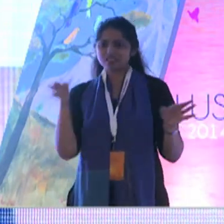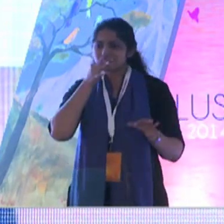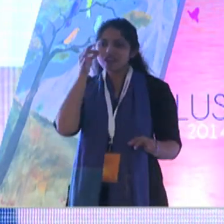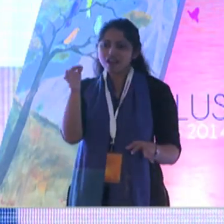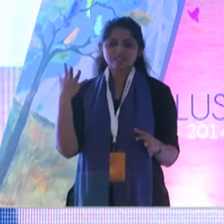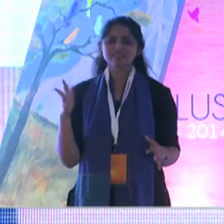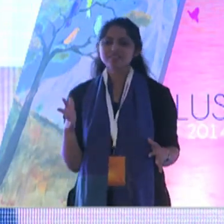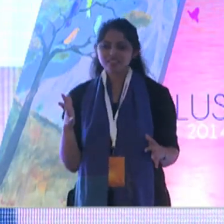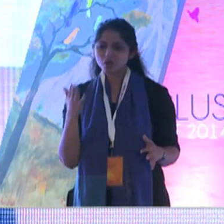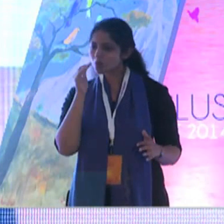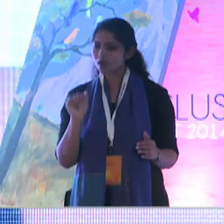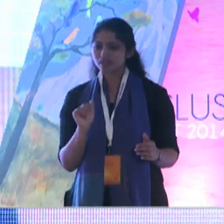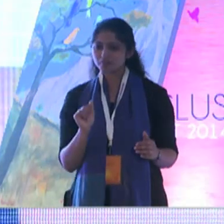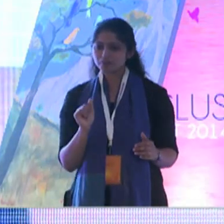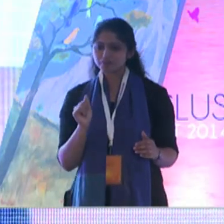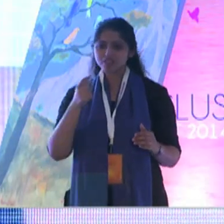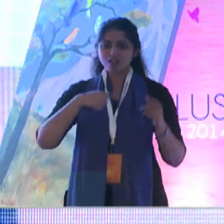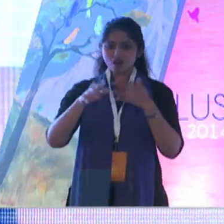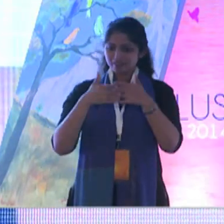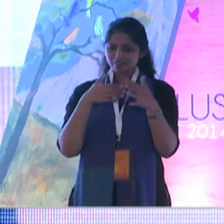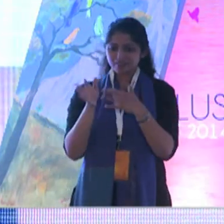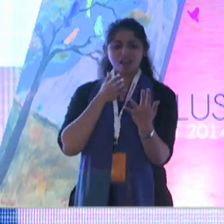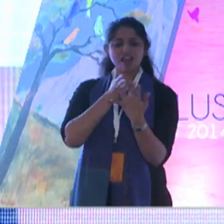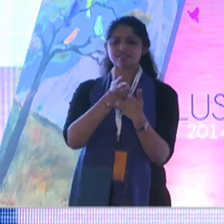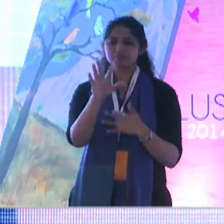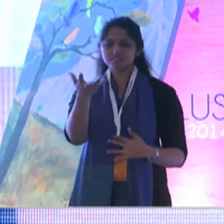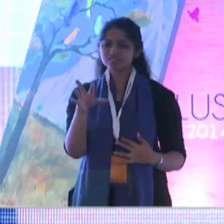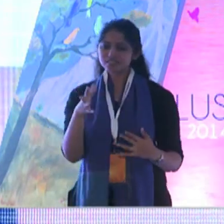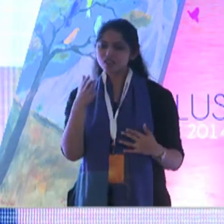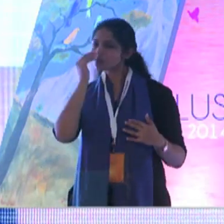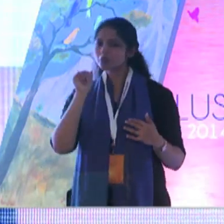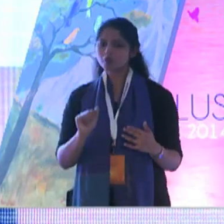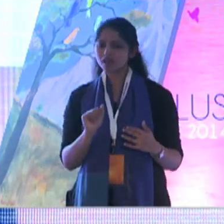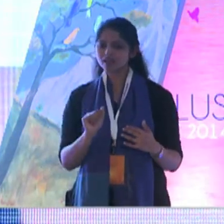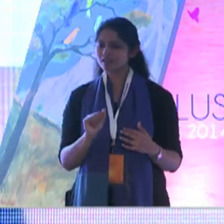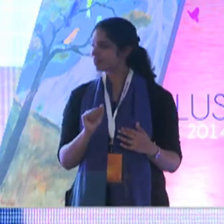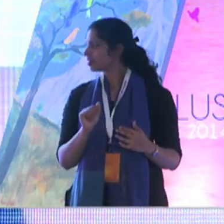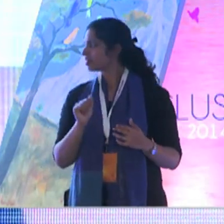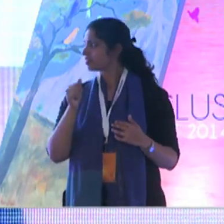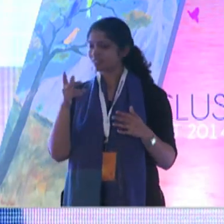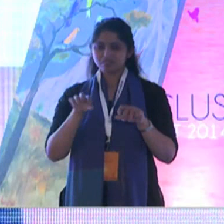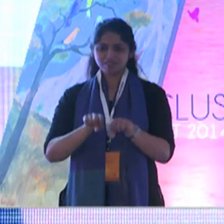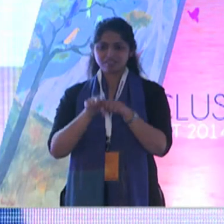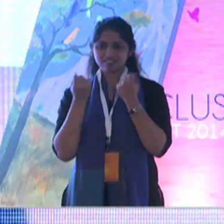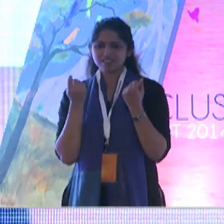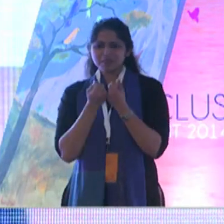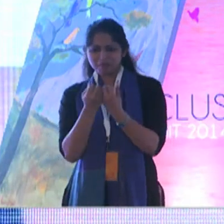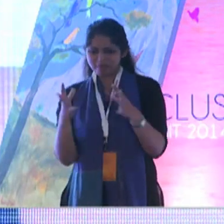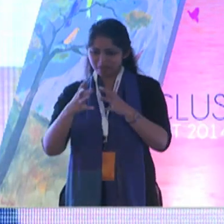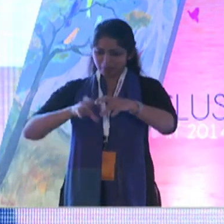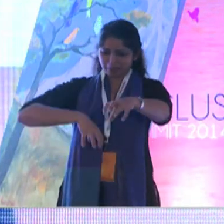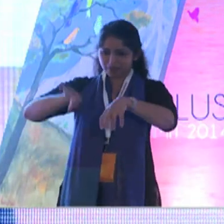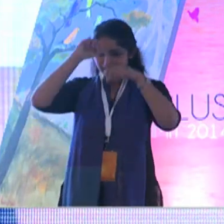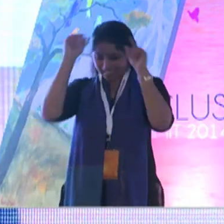caste, usable by religion, right? You can't be broken into fractions because of